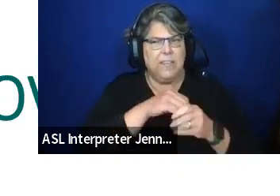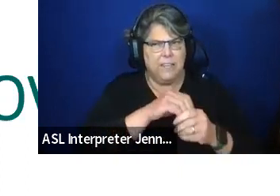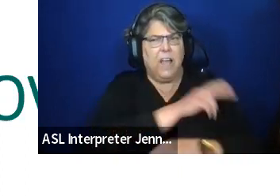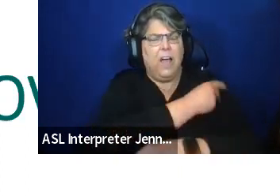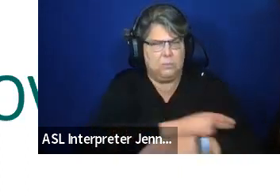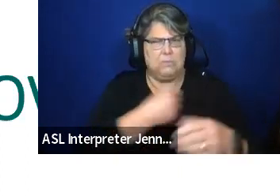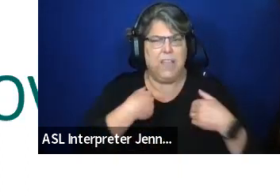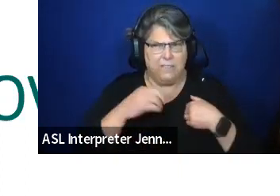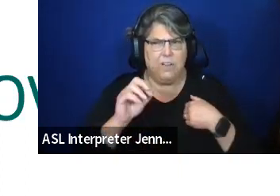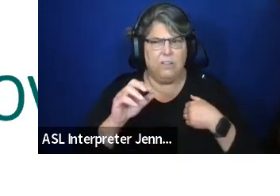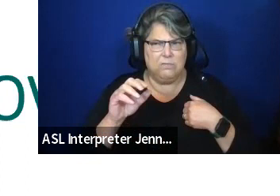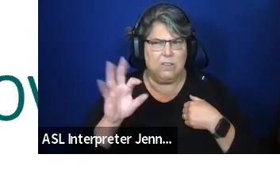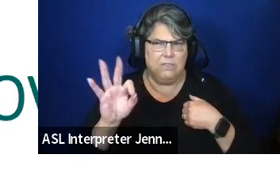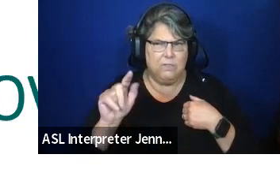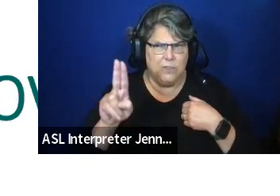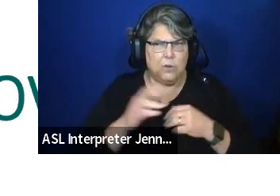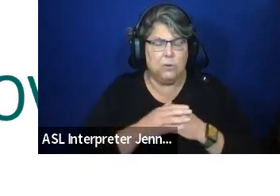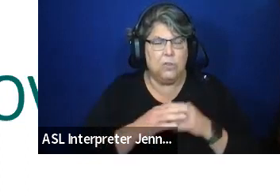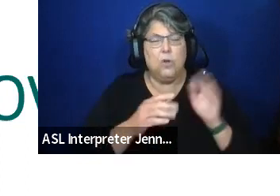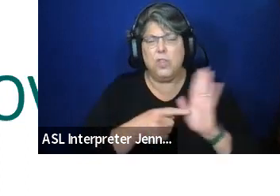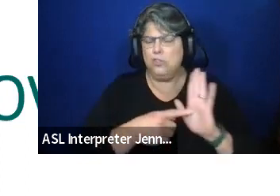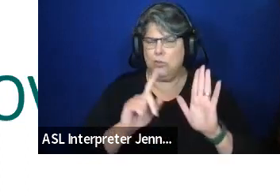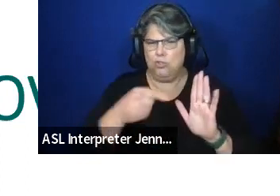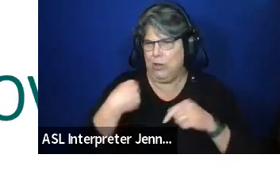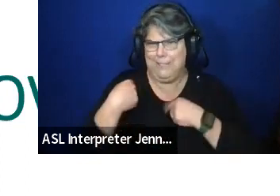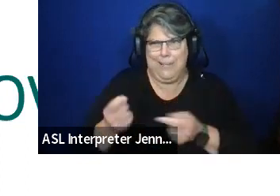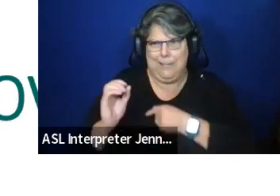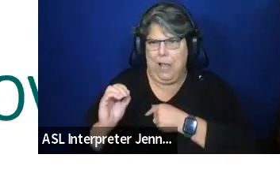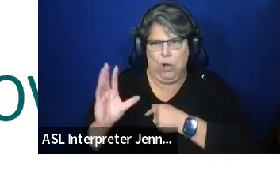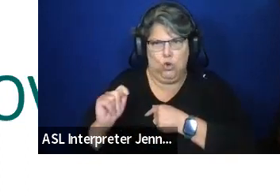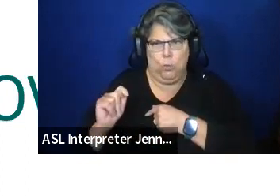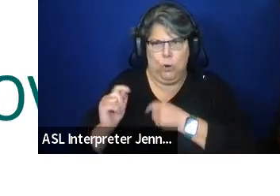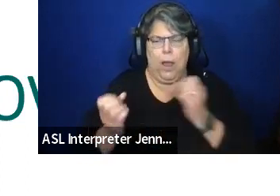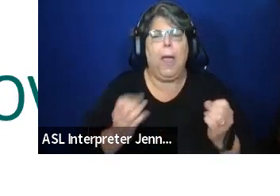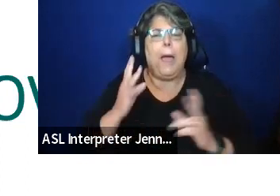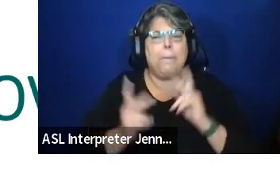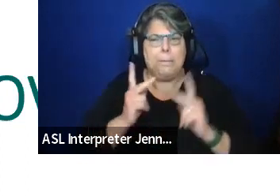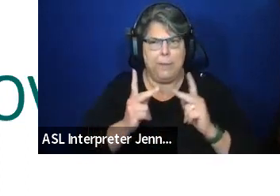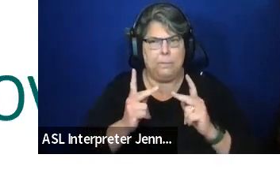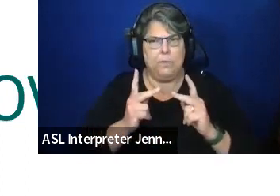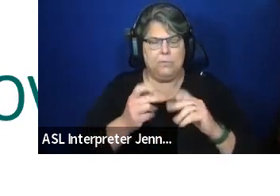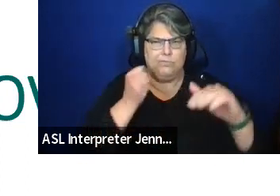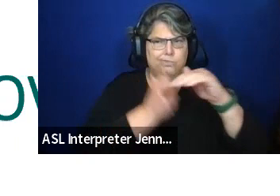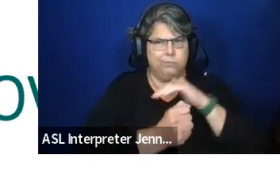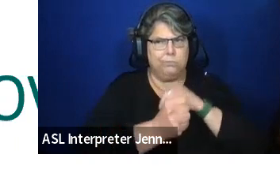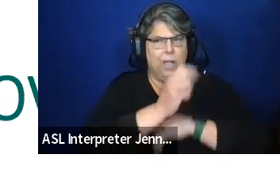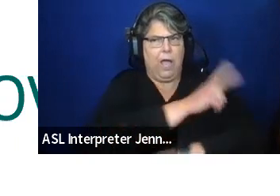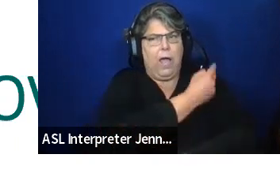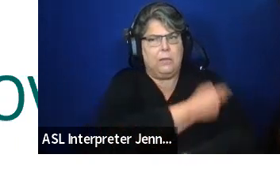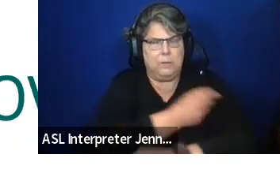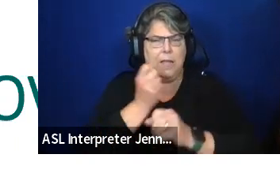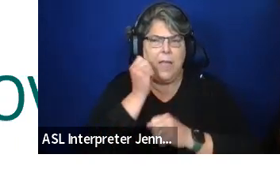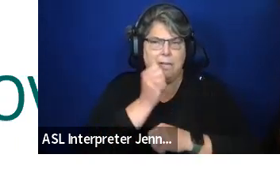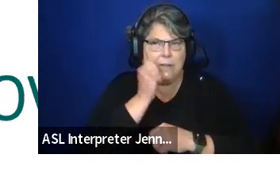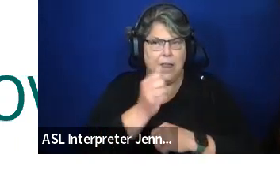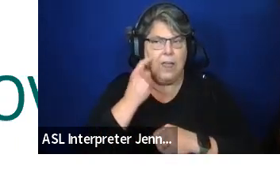shows since October, numbers of individuals hospitalized each day for